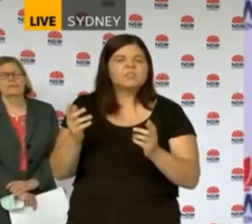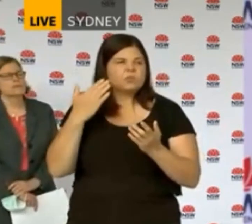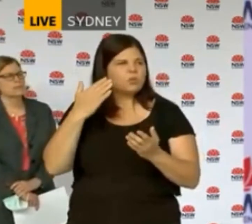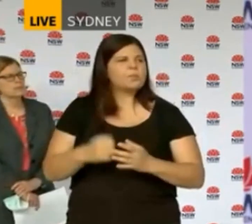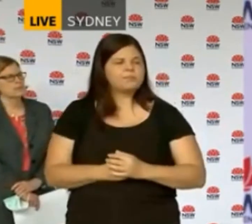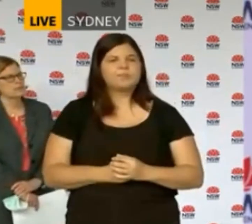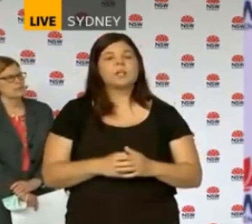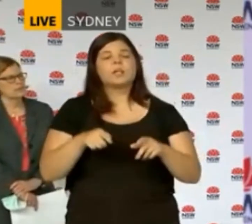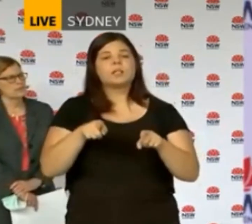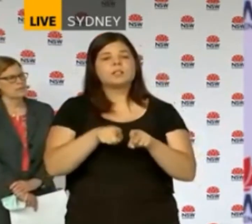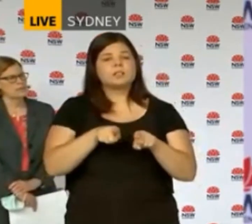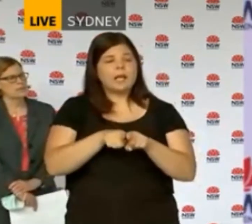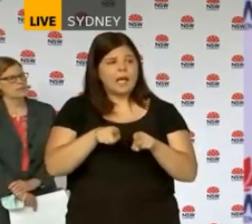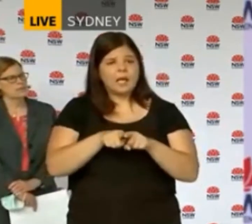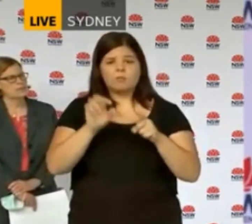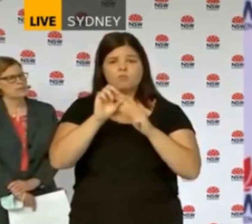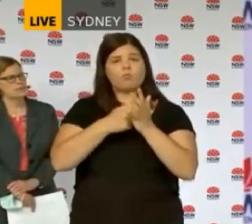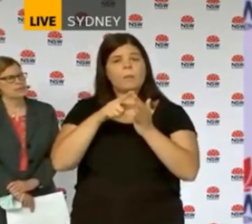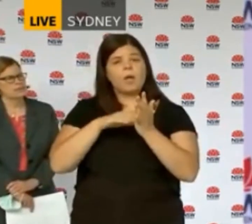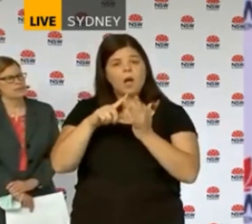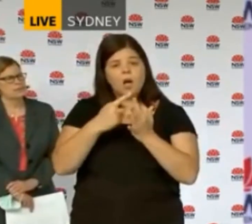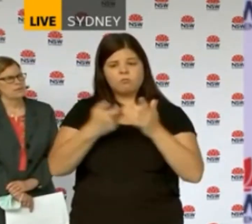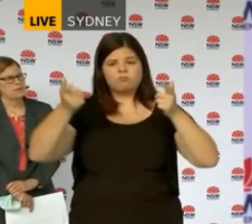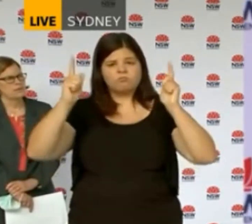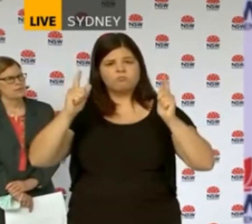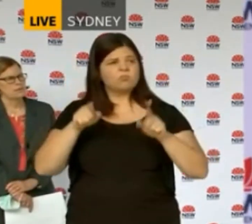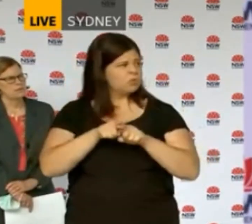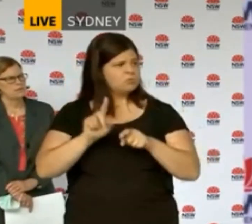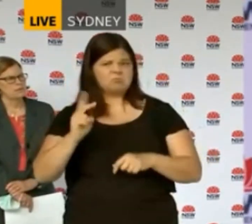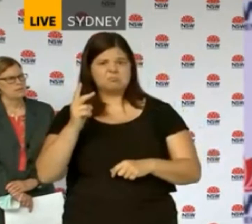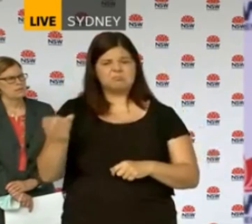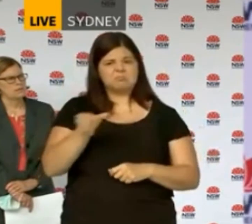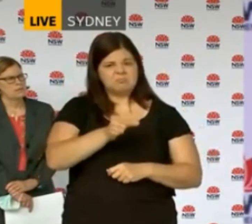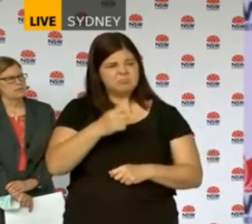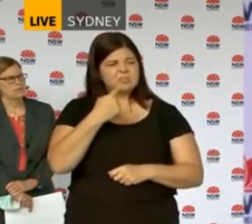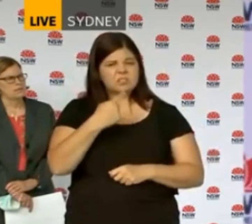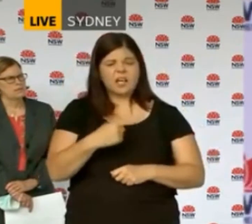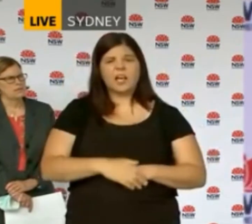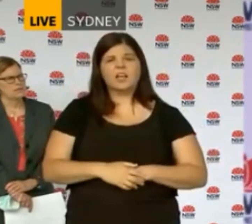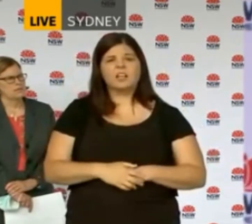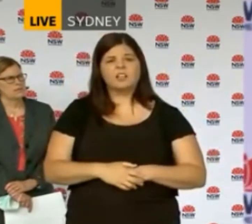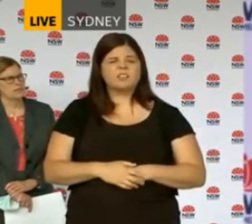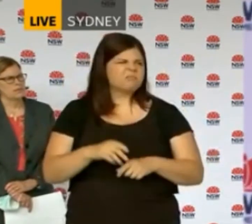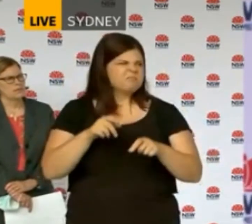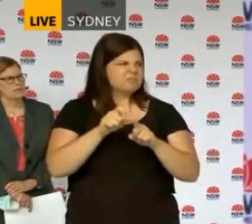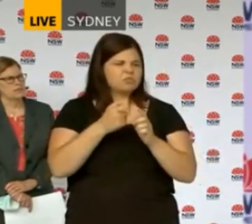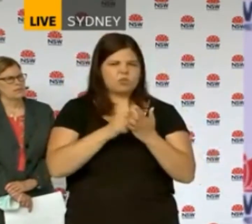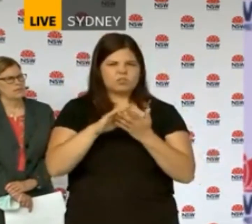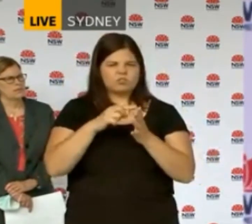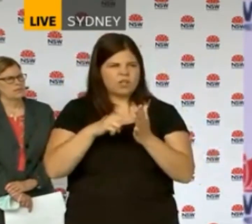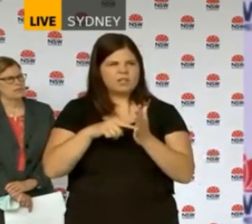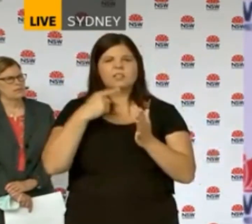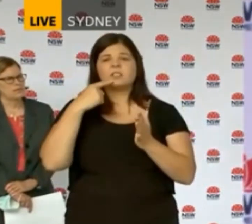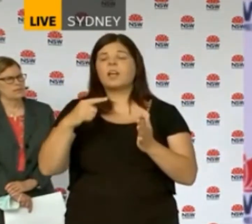Premier has said, as the Premier has said, as I've said, as Dr. Chant has said, you have to expect that from time to time we will have outbreaks of